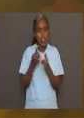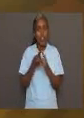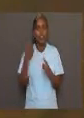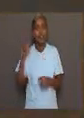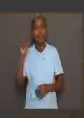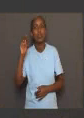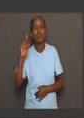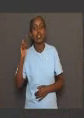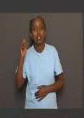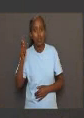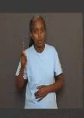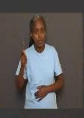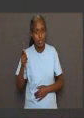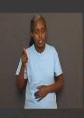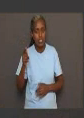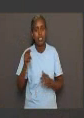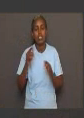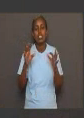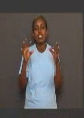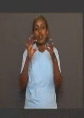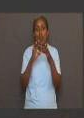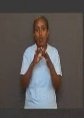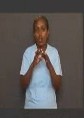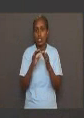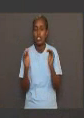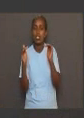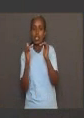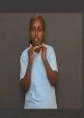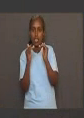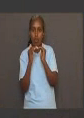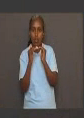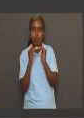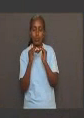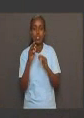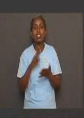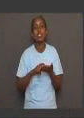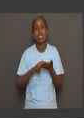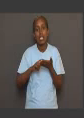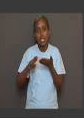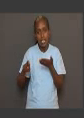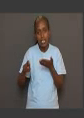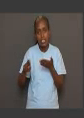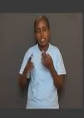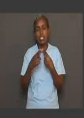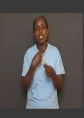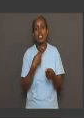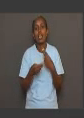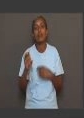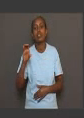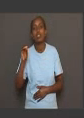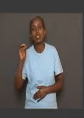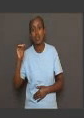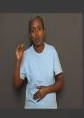trigonometry? The coordinates are equal to the radius times the